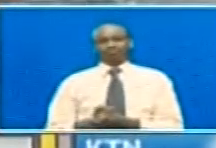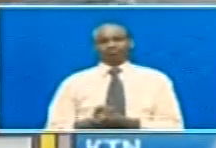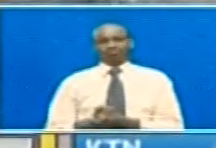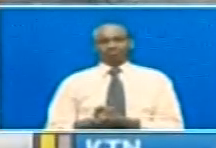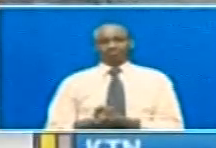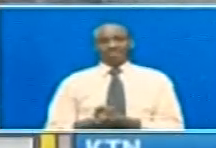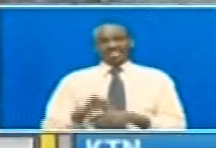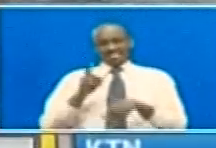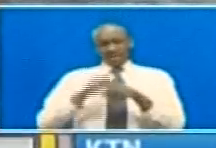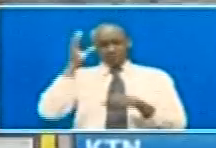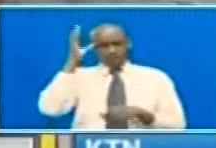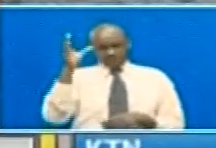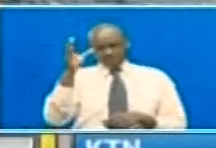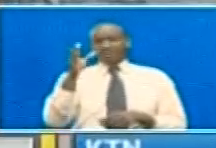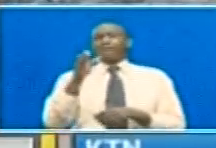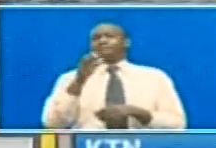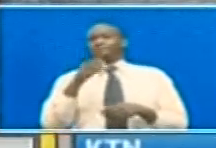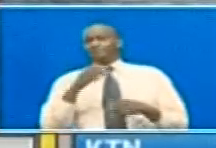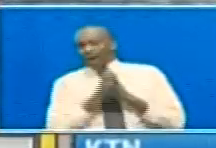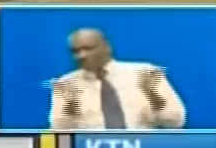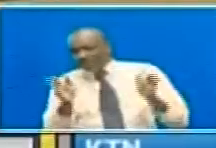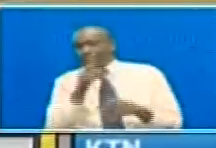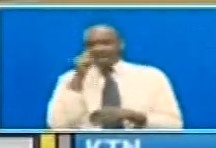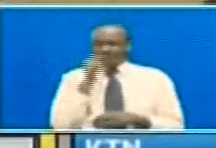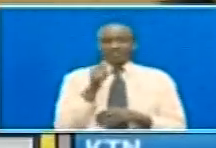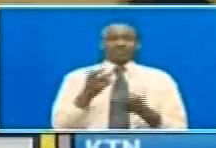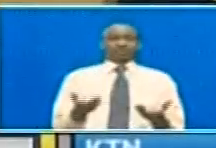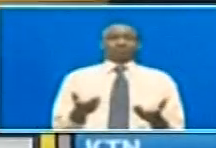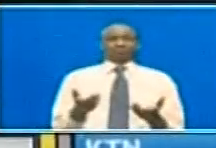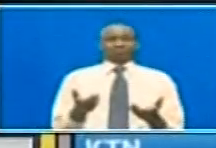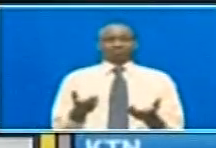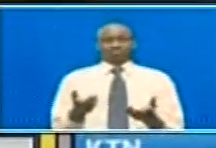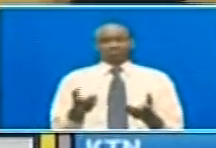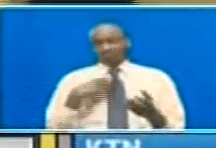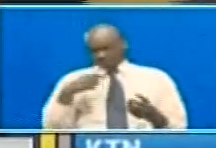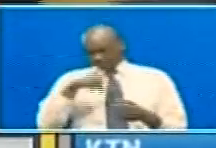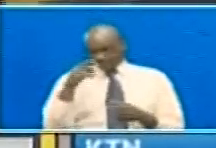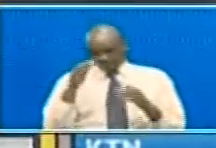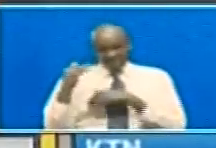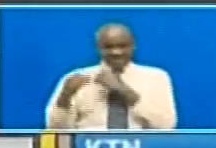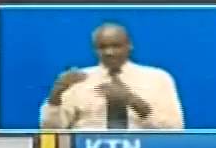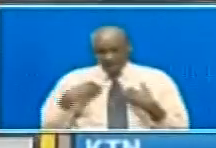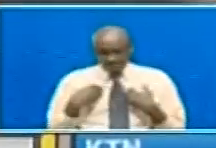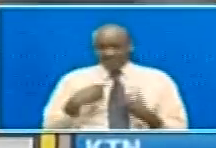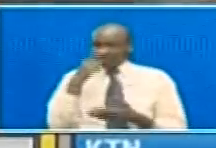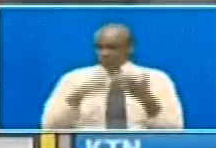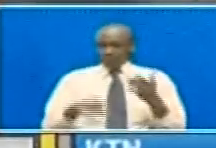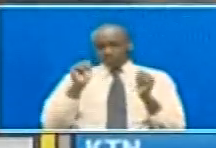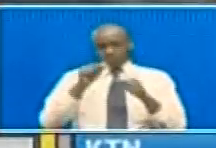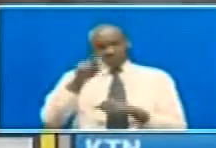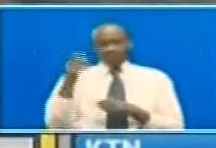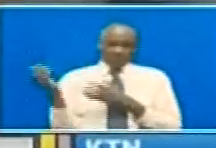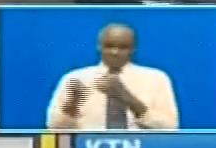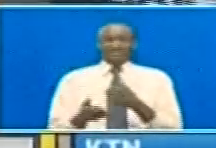When the concept of public-private partnerships was first introduced, it looked like the government had finally solved that puzzle to having